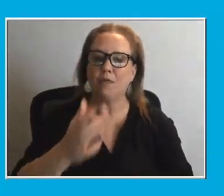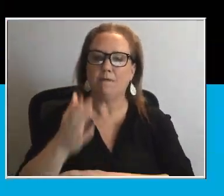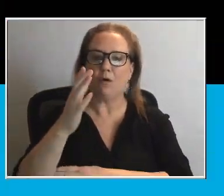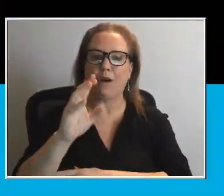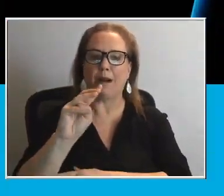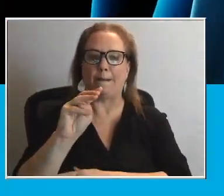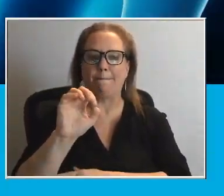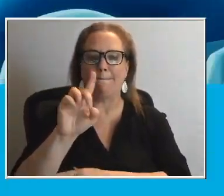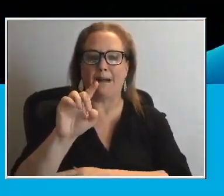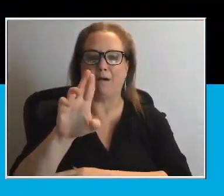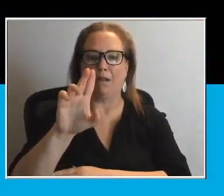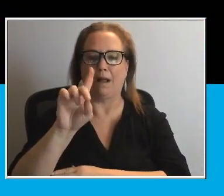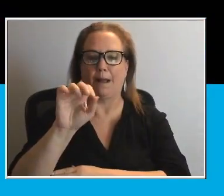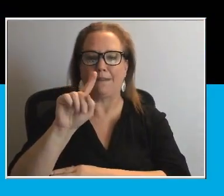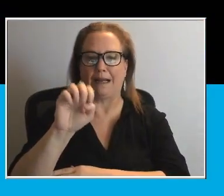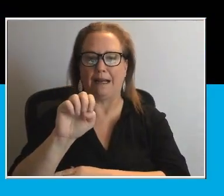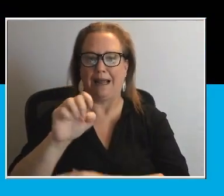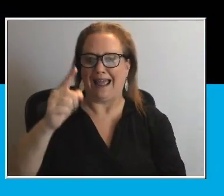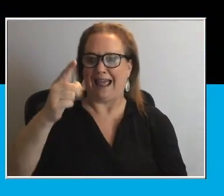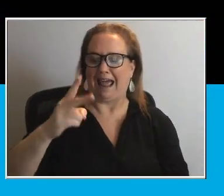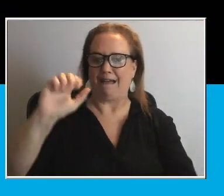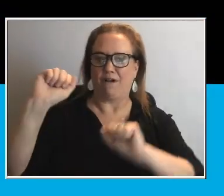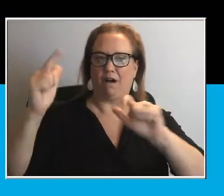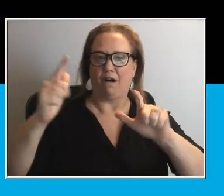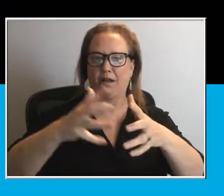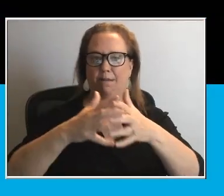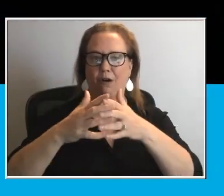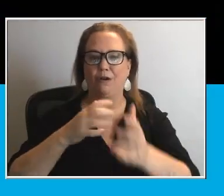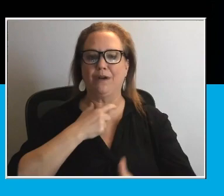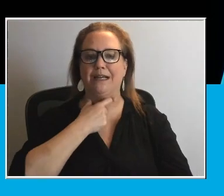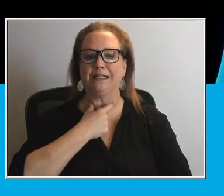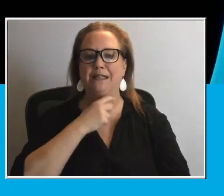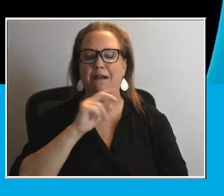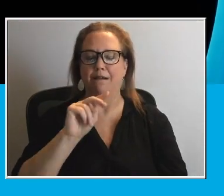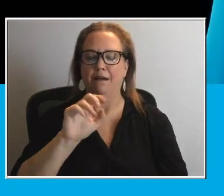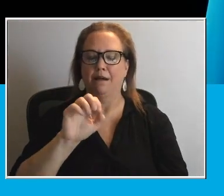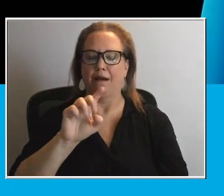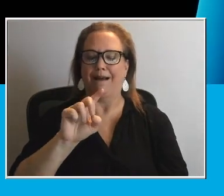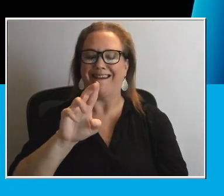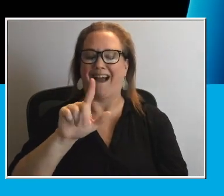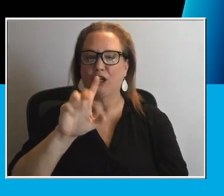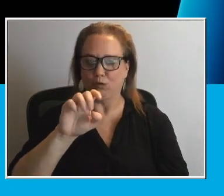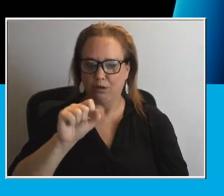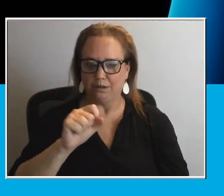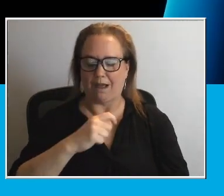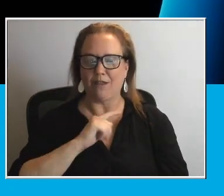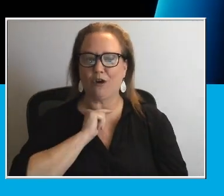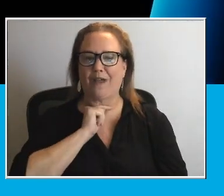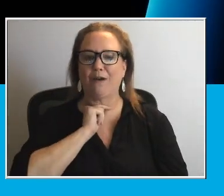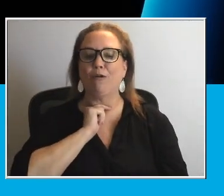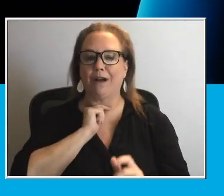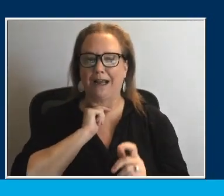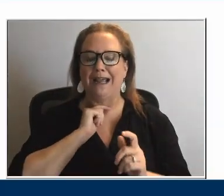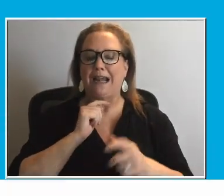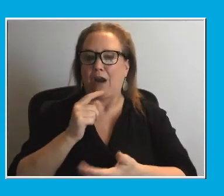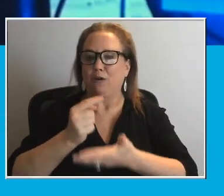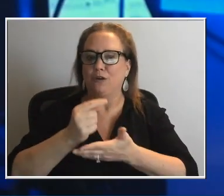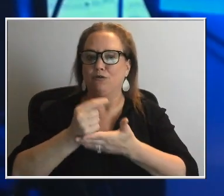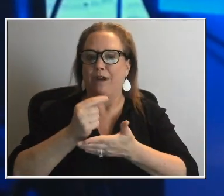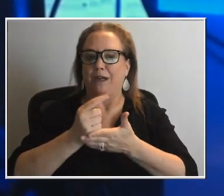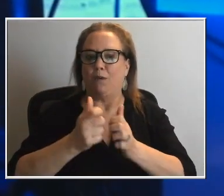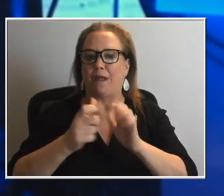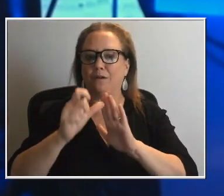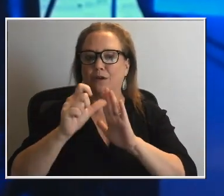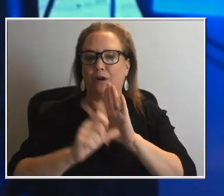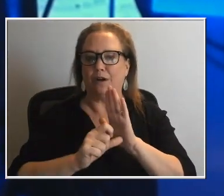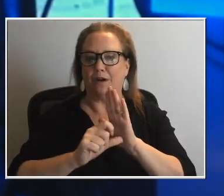Update. Half of all Americans will get nodules on their thyroid. Now there's a way to treat the nodules without an incision. I'm